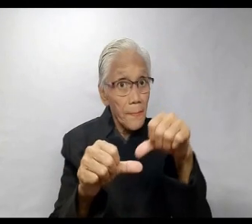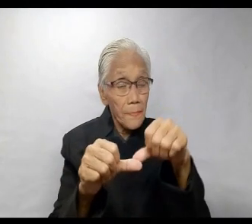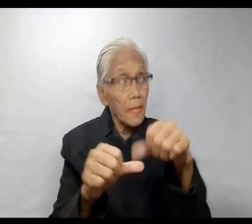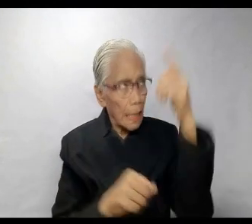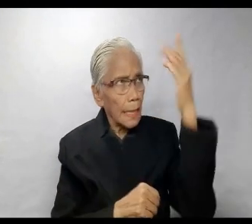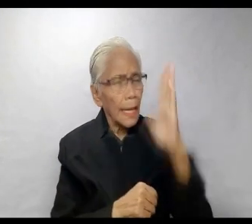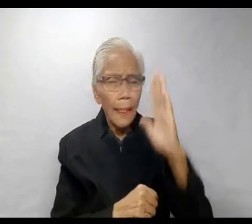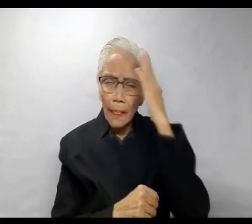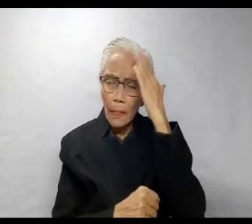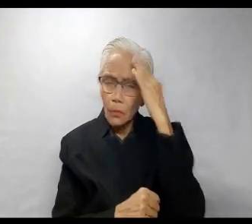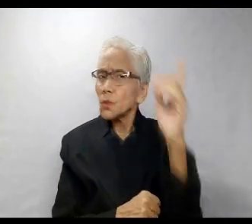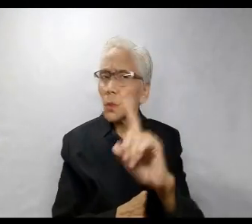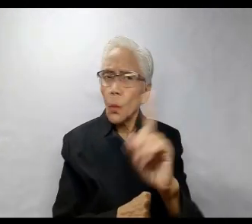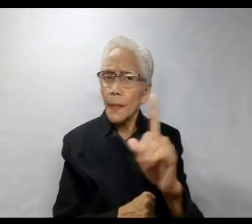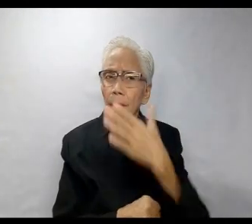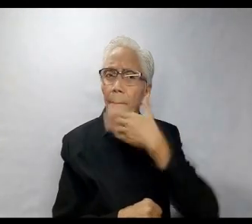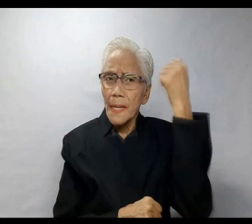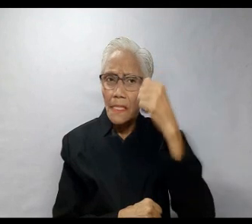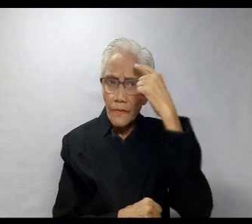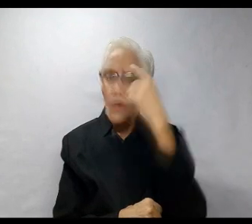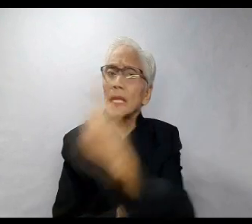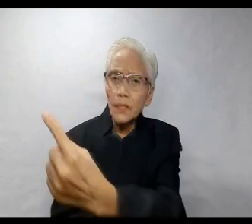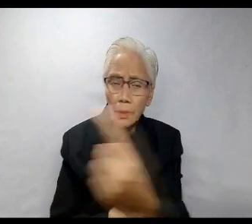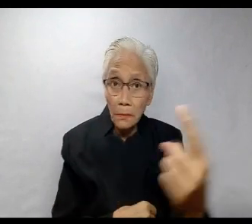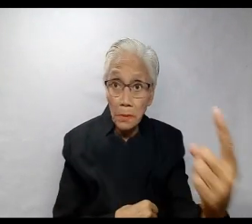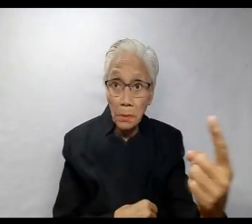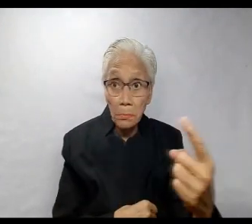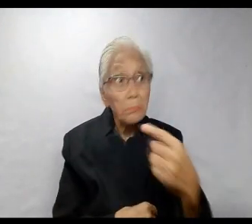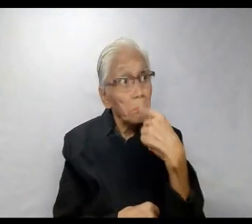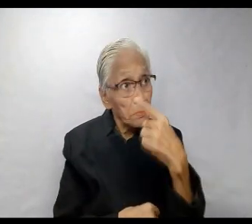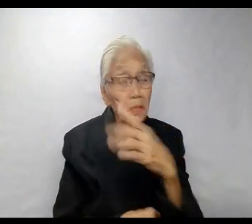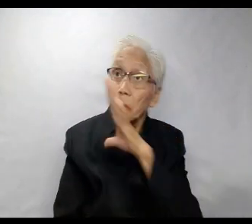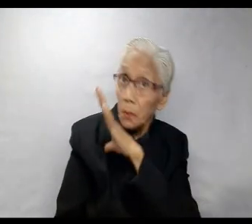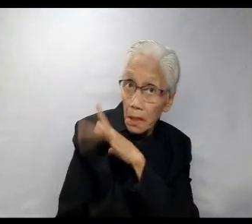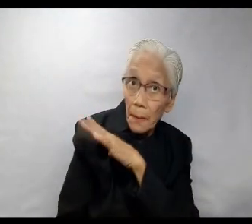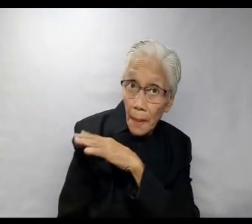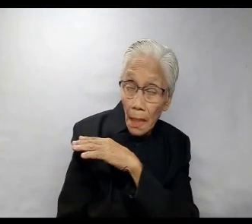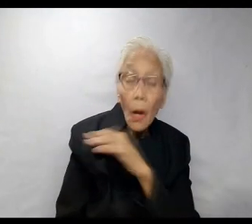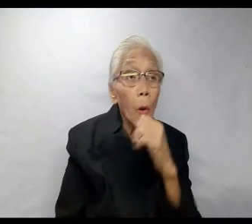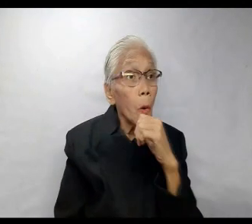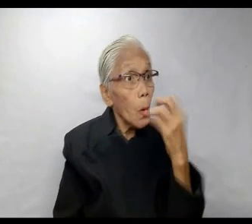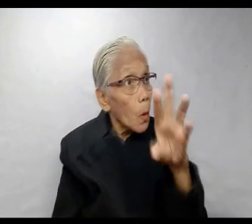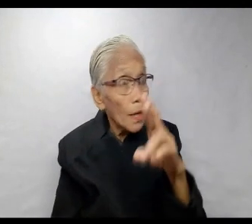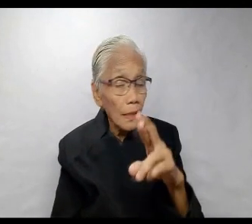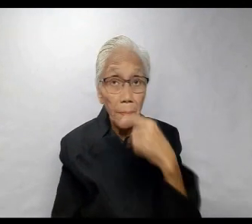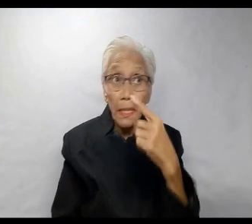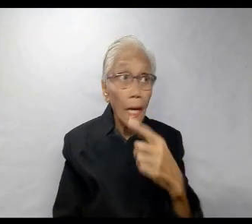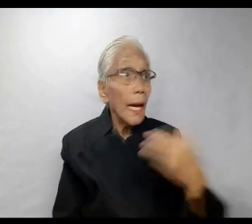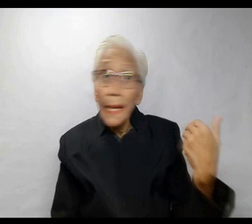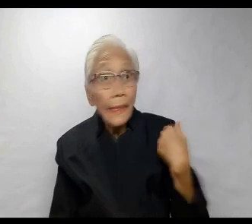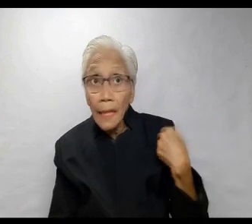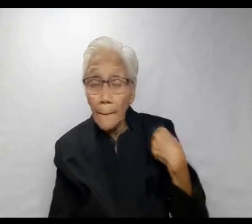Remember, God knows what is best for each of us. He may say, wait ka lang, or hindi pa para sa iyo